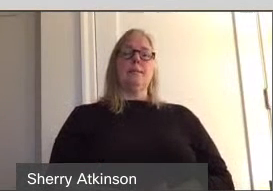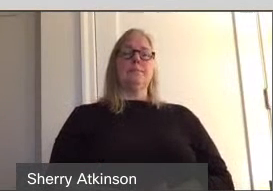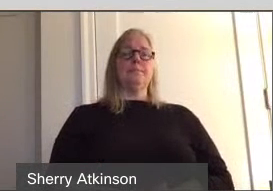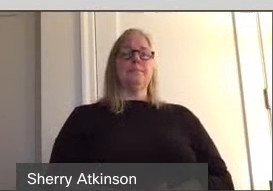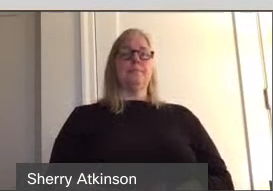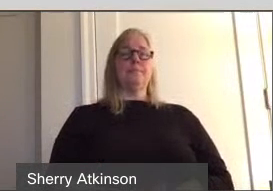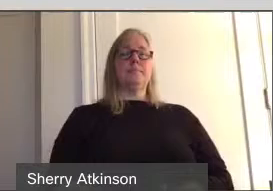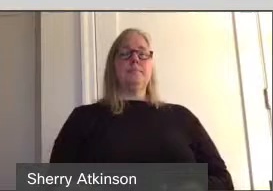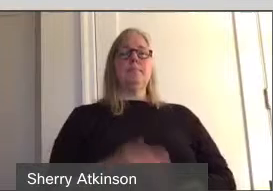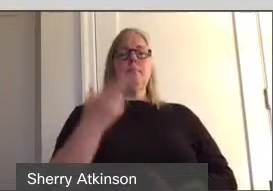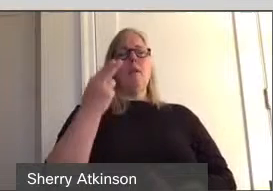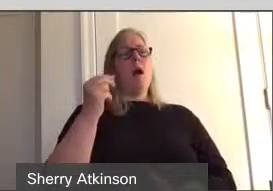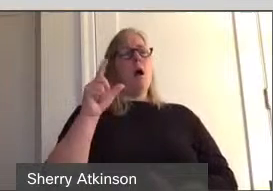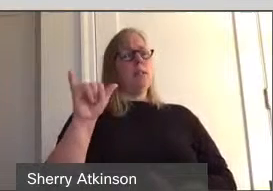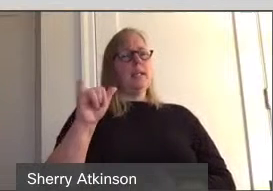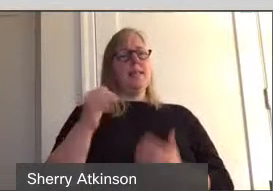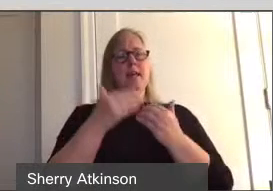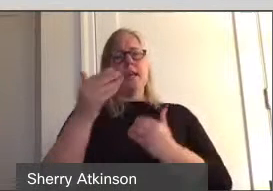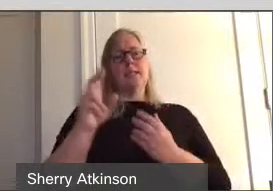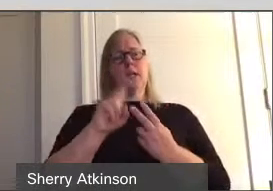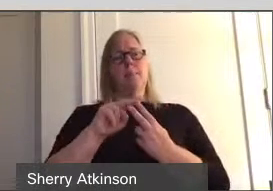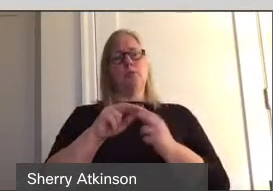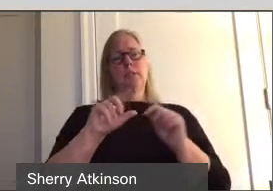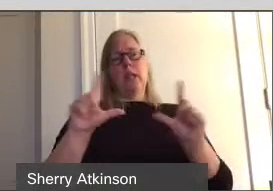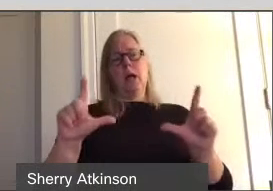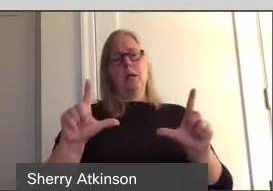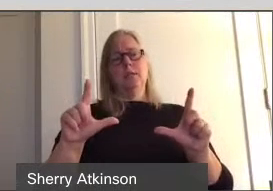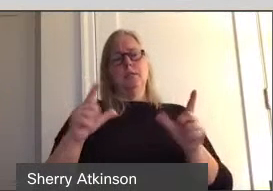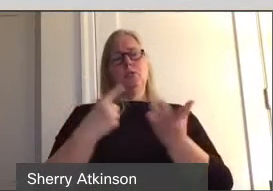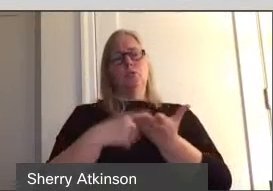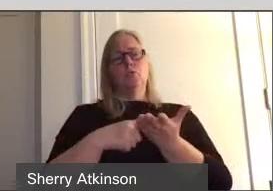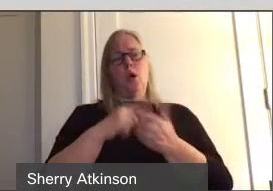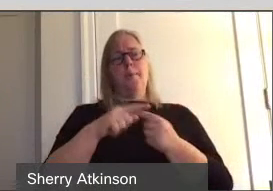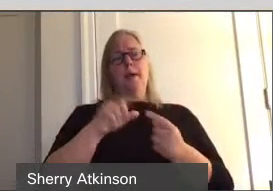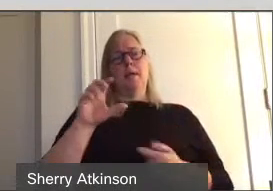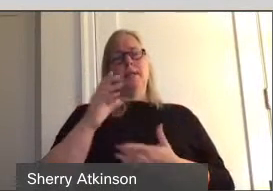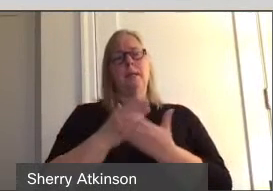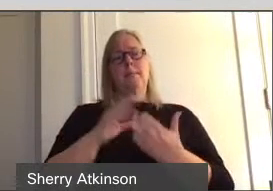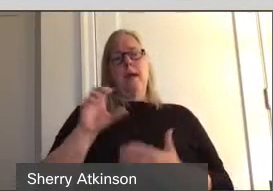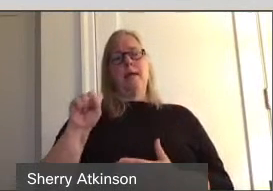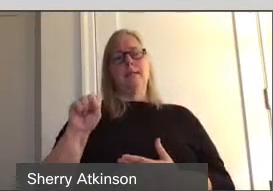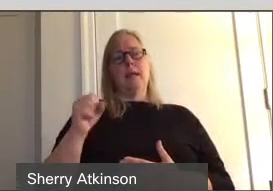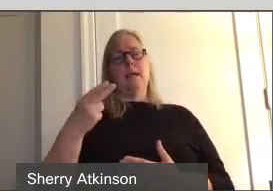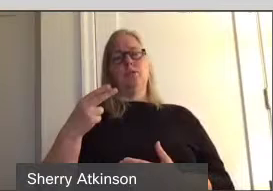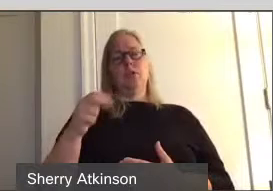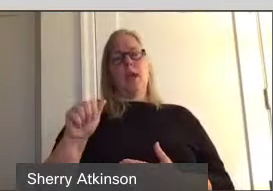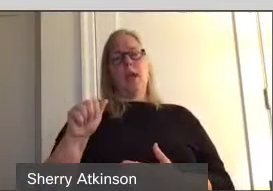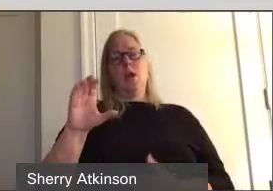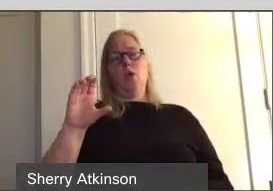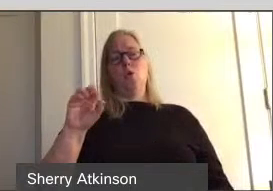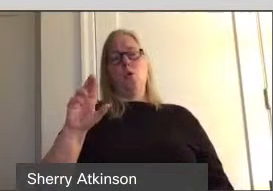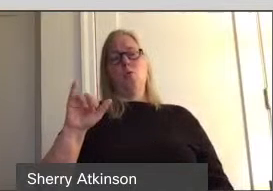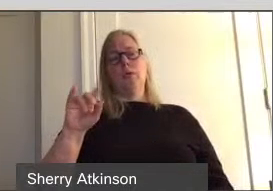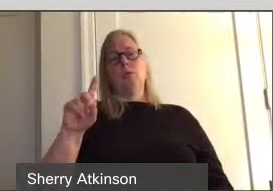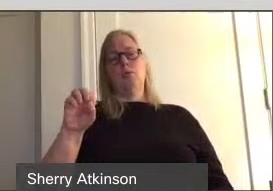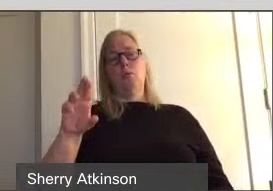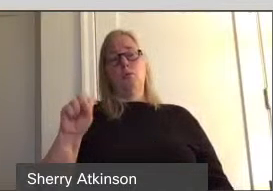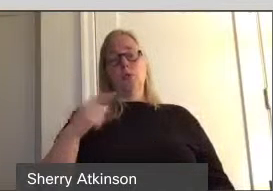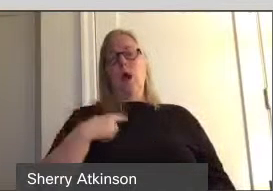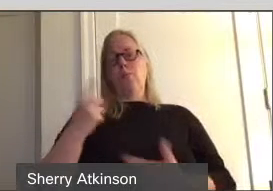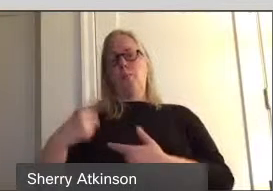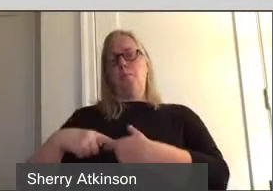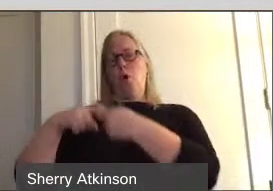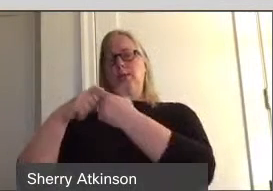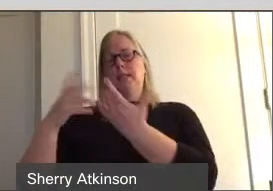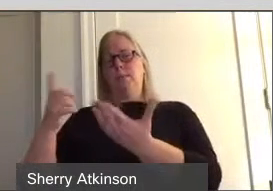Holly, the next couple are talking about some of the SHA corridors, so I can pause here because there was a lot of